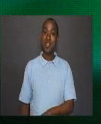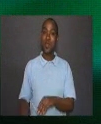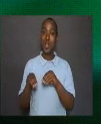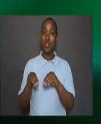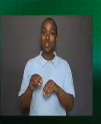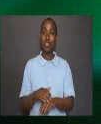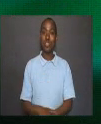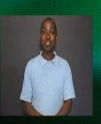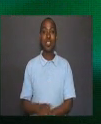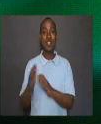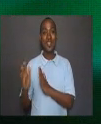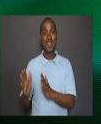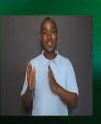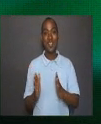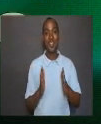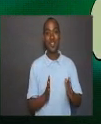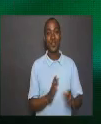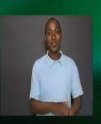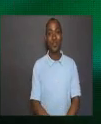Students, let's get ready.